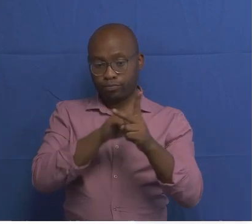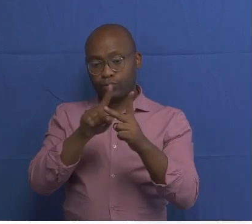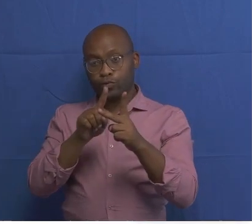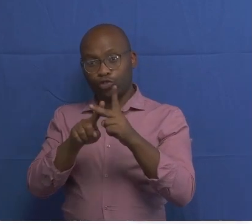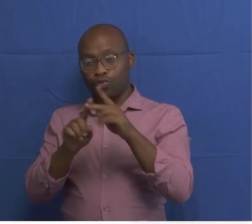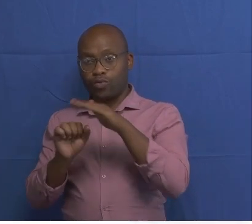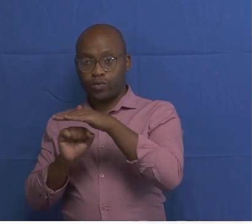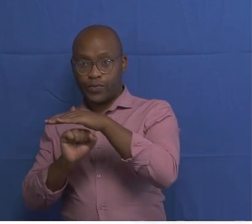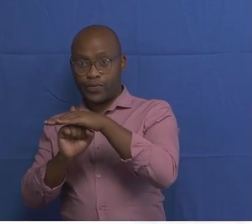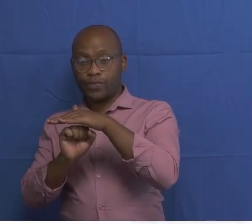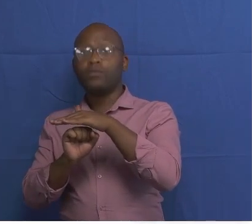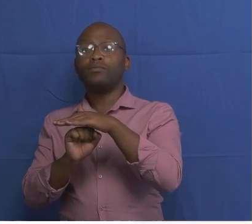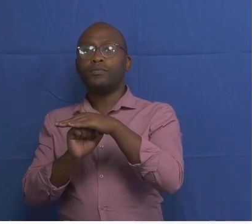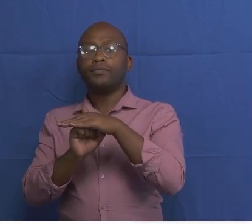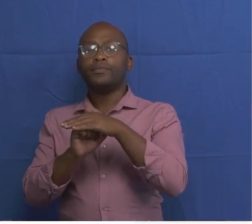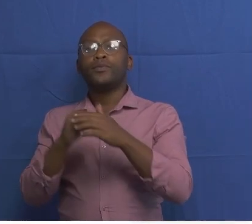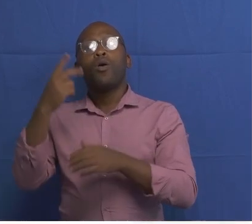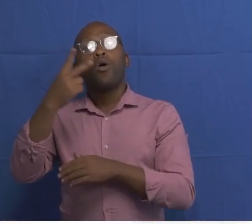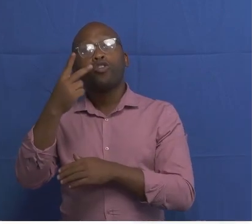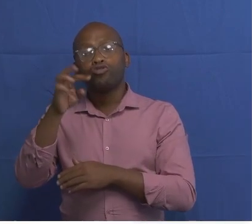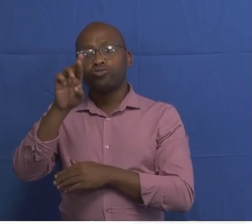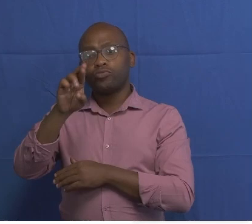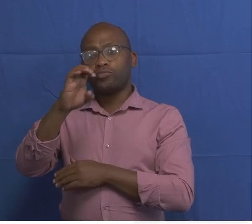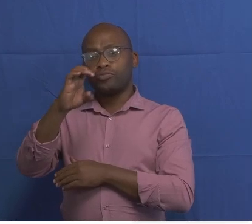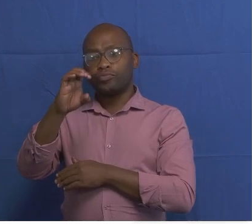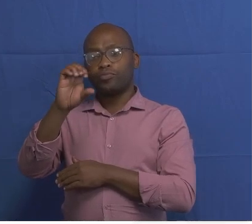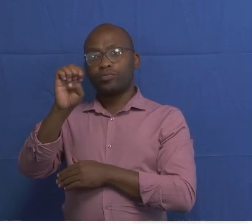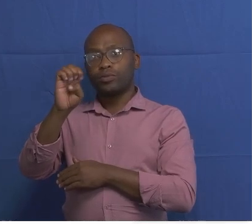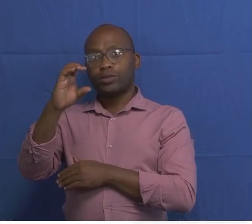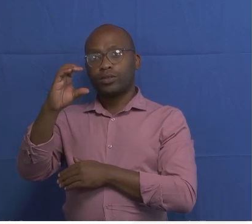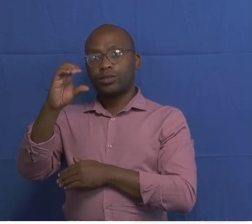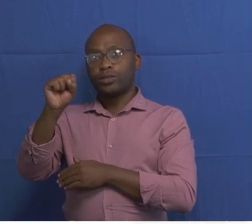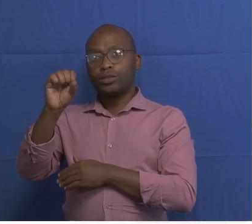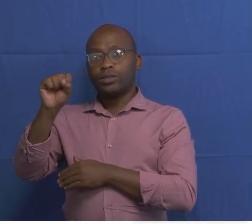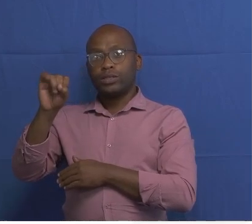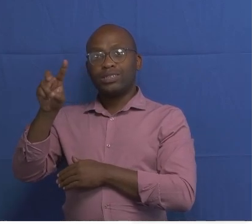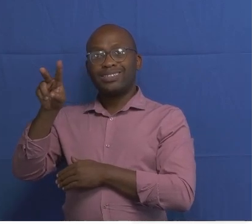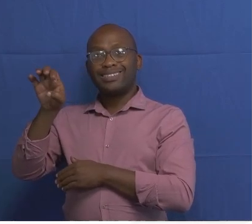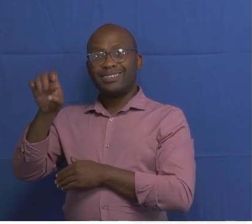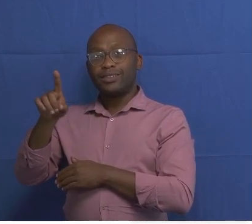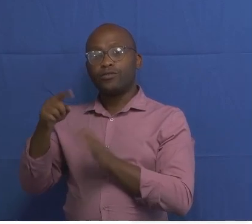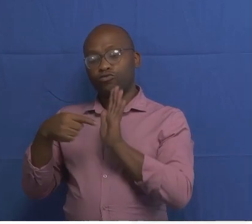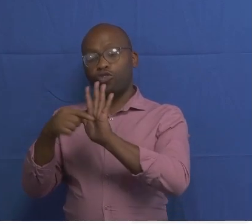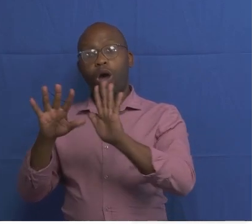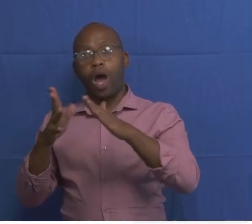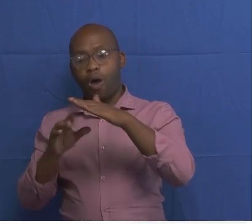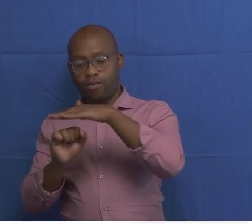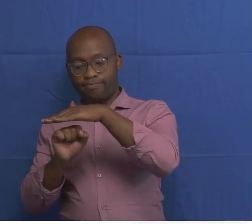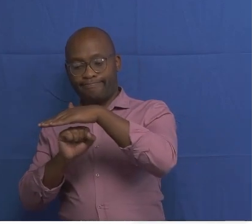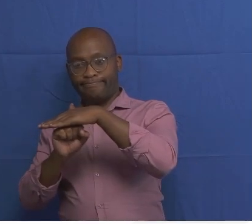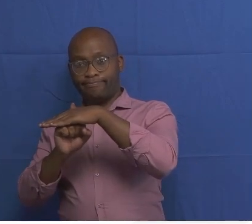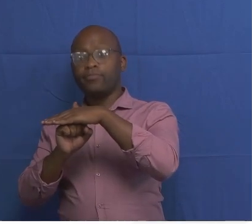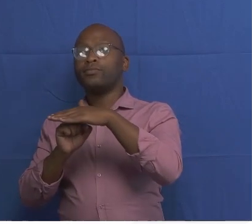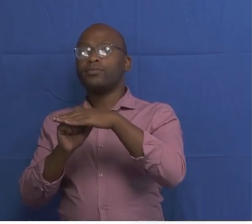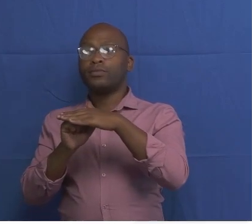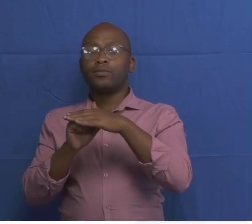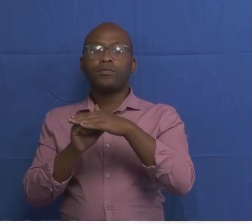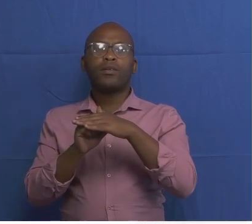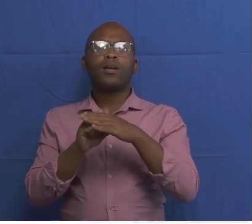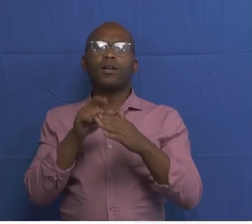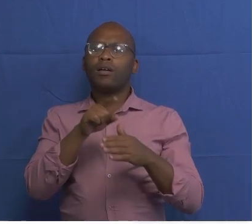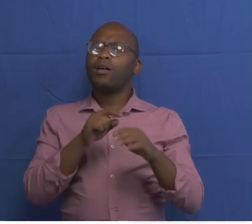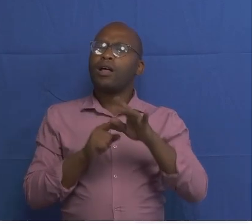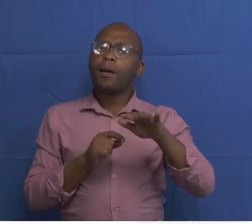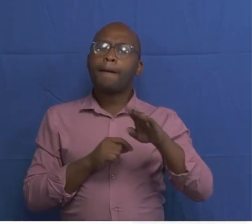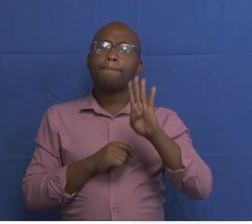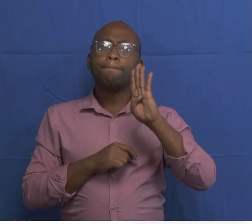small letters. So it means that now we have got letter B has homozygous, but because